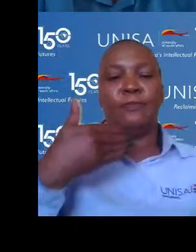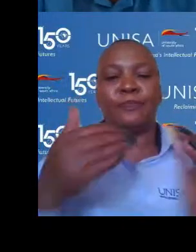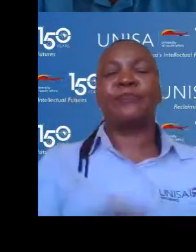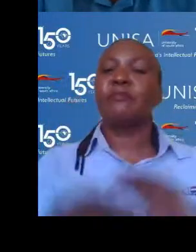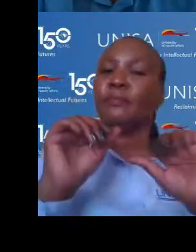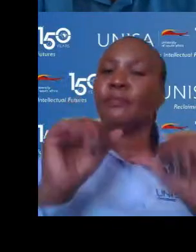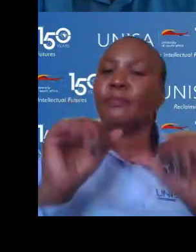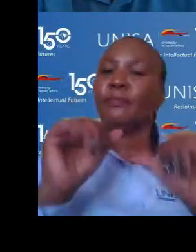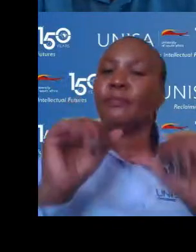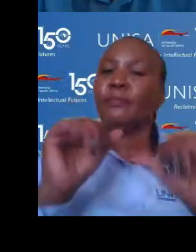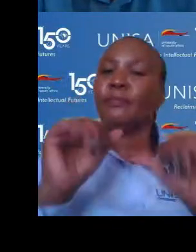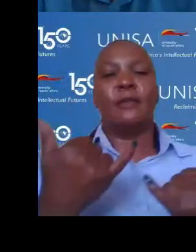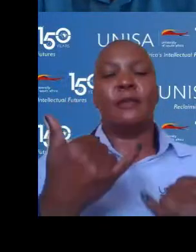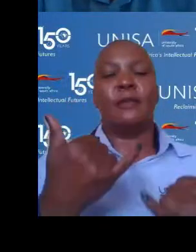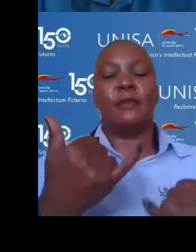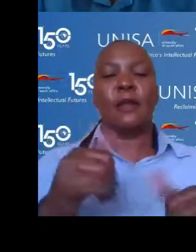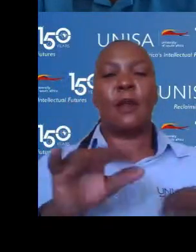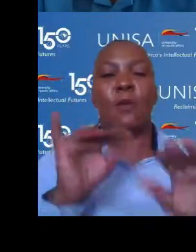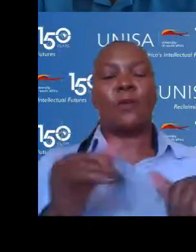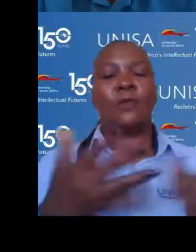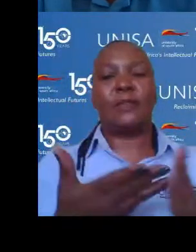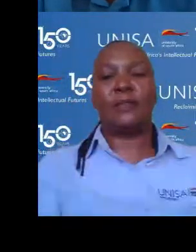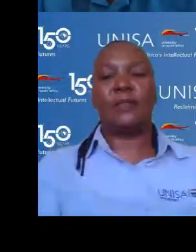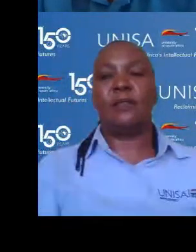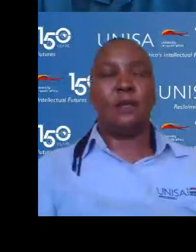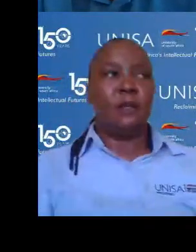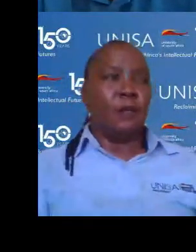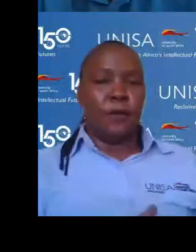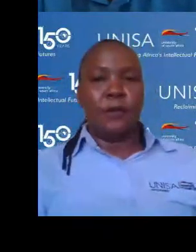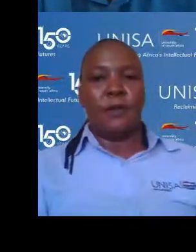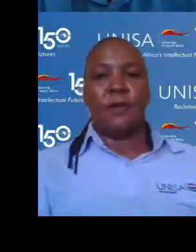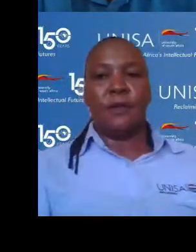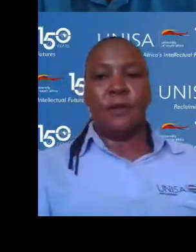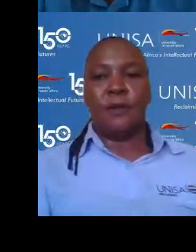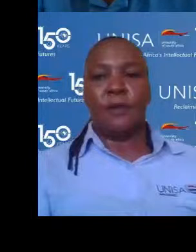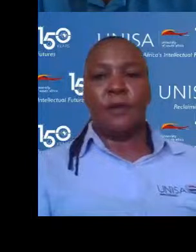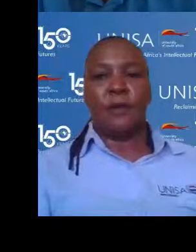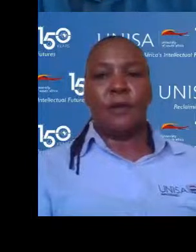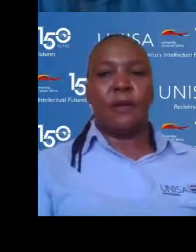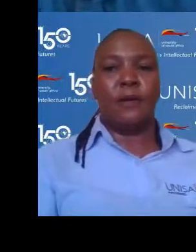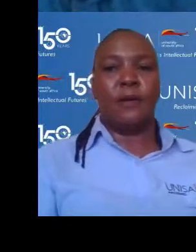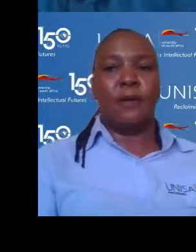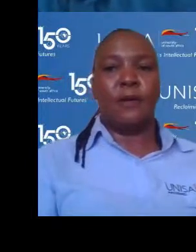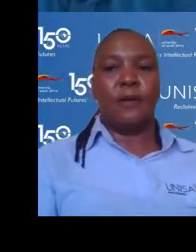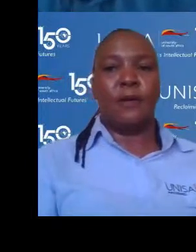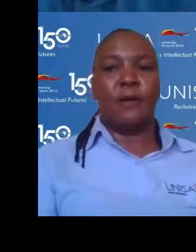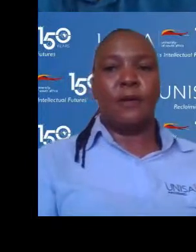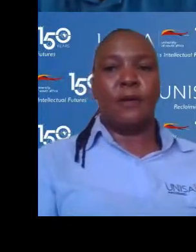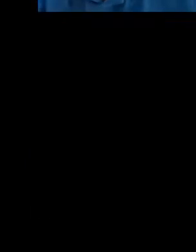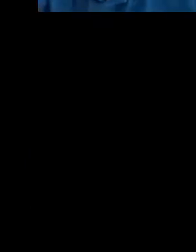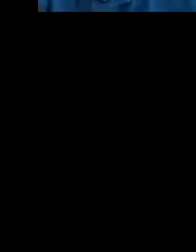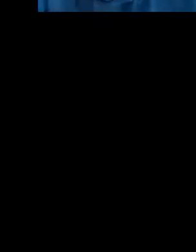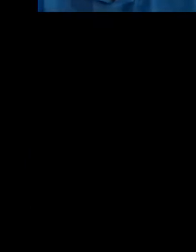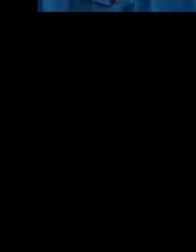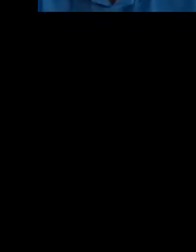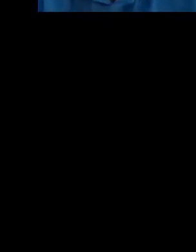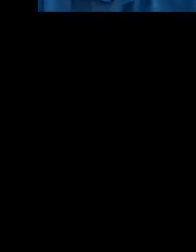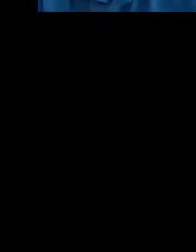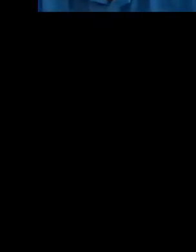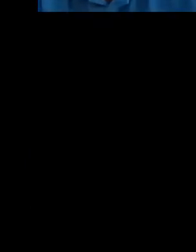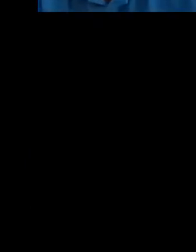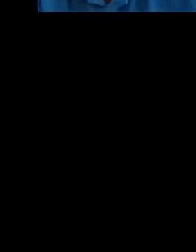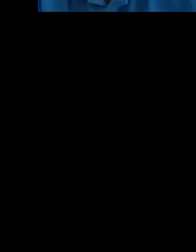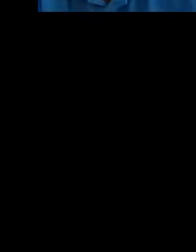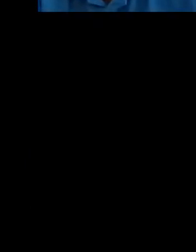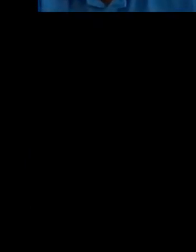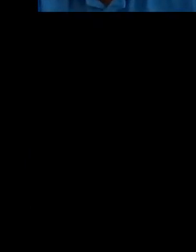to pause here. Ladies and gentlemen, I know the chat is still off. After the next presentation,